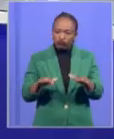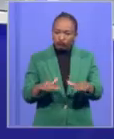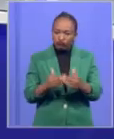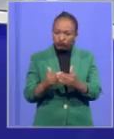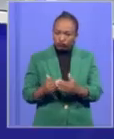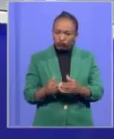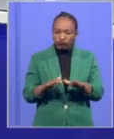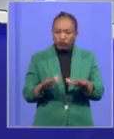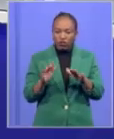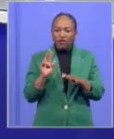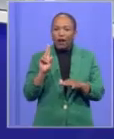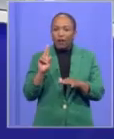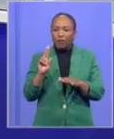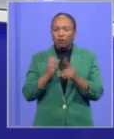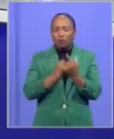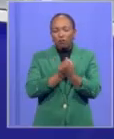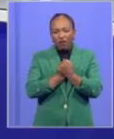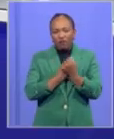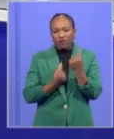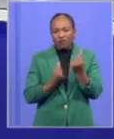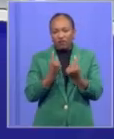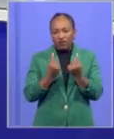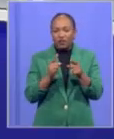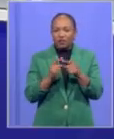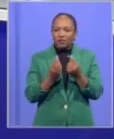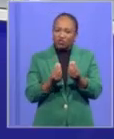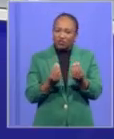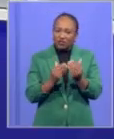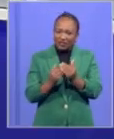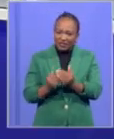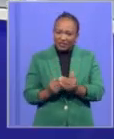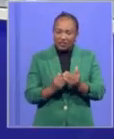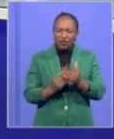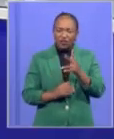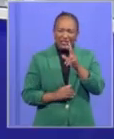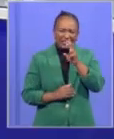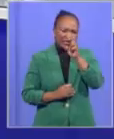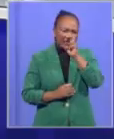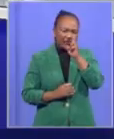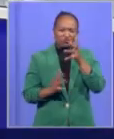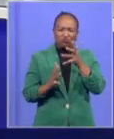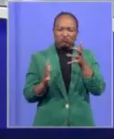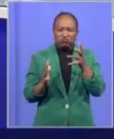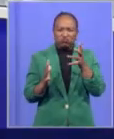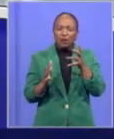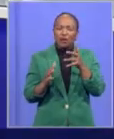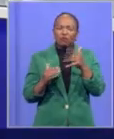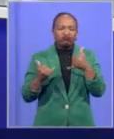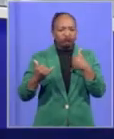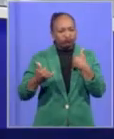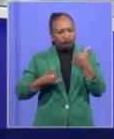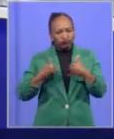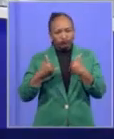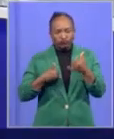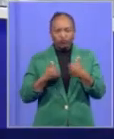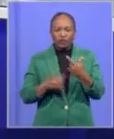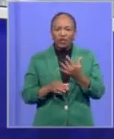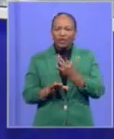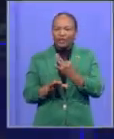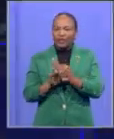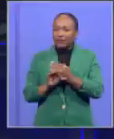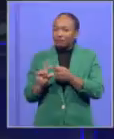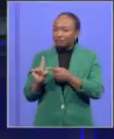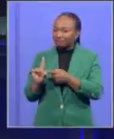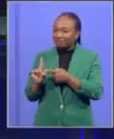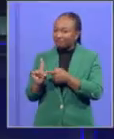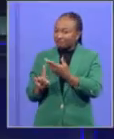le couple ebile re godisa le bana ba rona re se strictly but go le monate. Ntate Nkwane ana re ka go